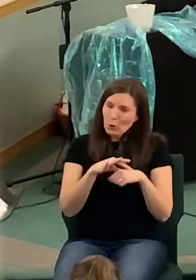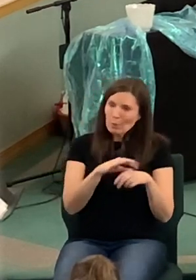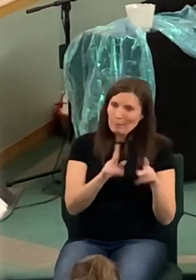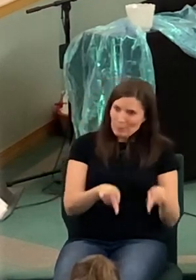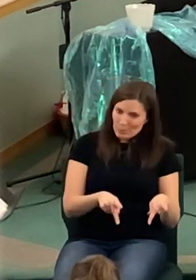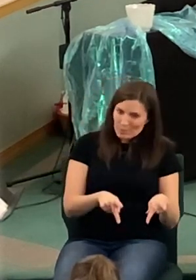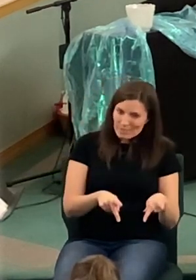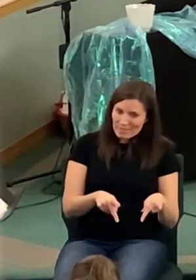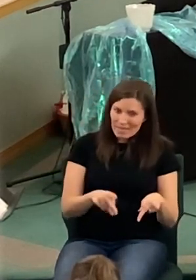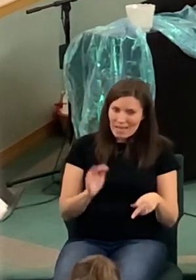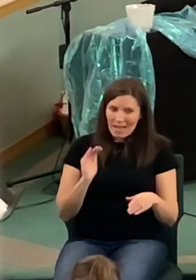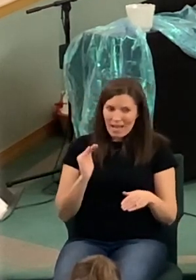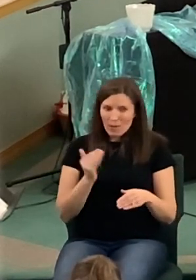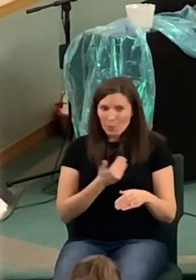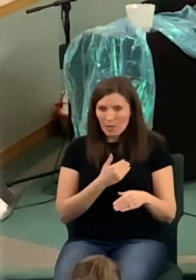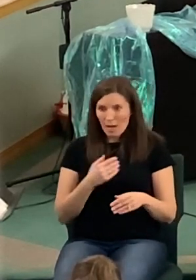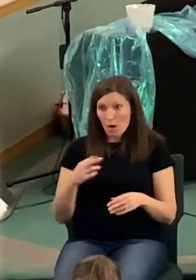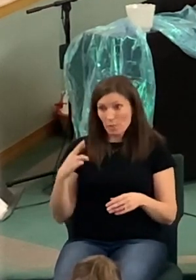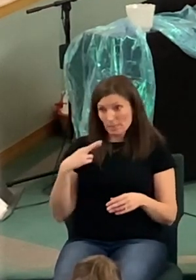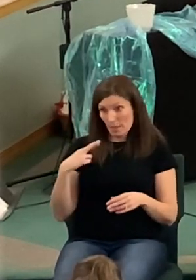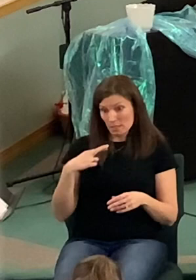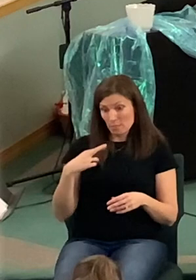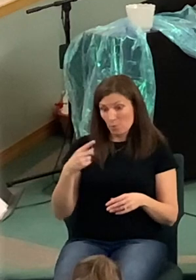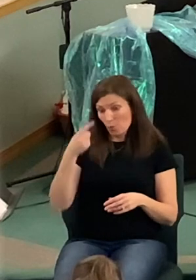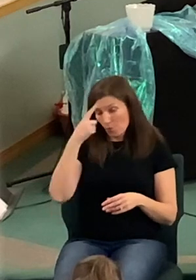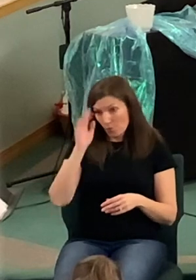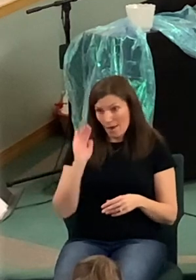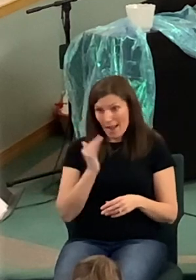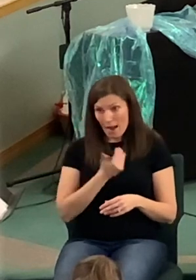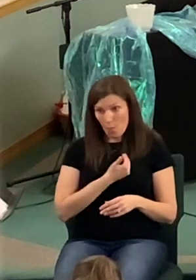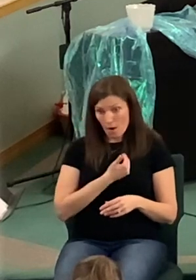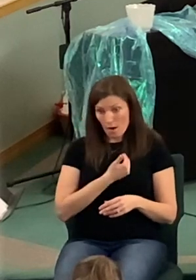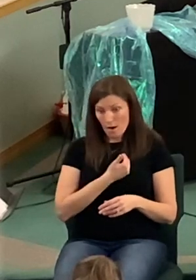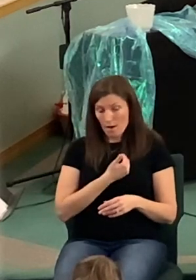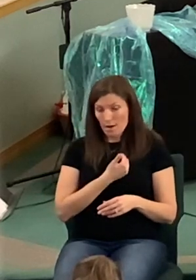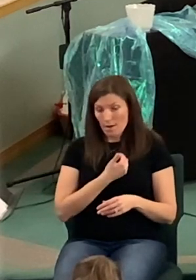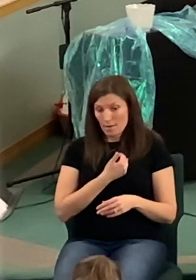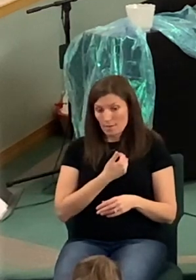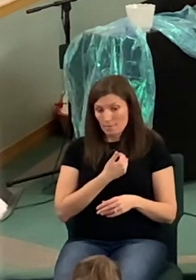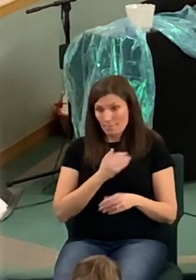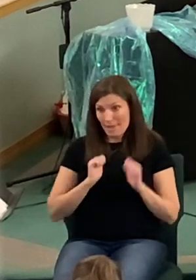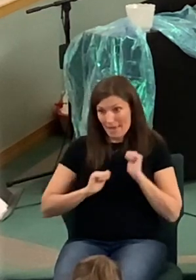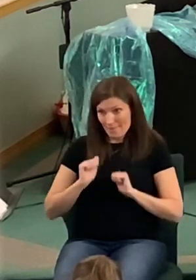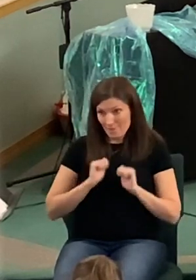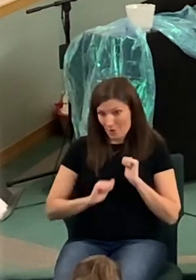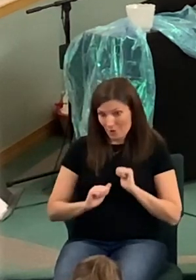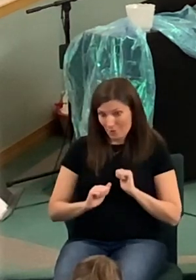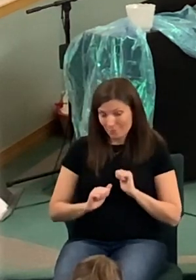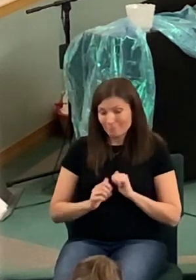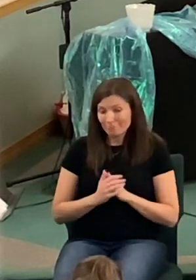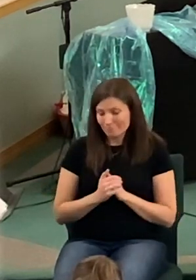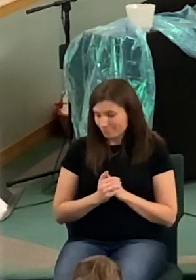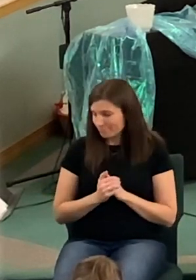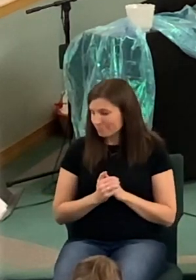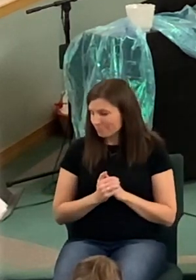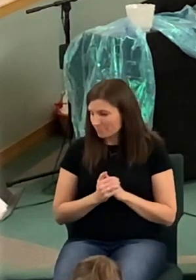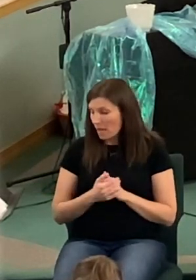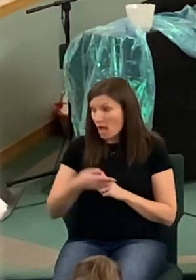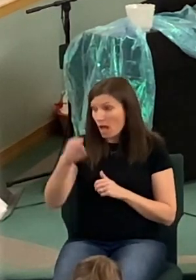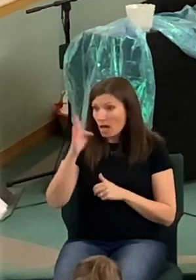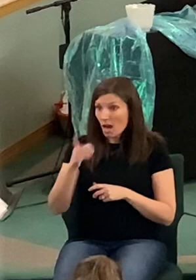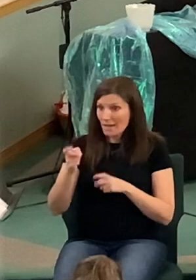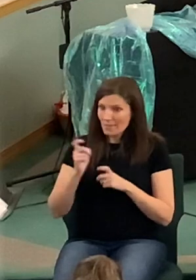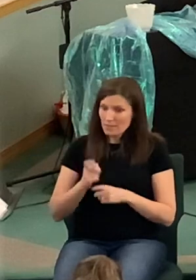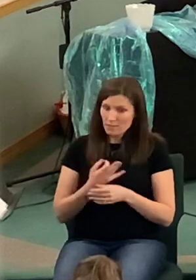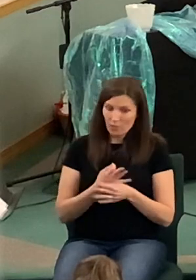behavior as both workers and employers. Now, God gives us free will to make decisions, and that's a